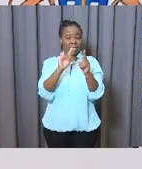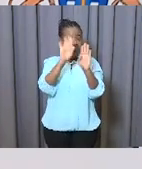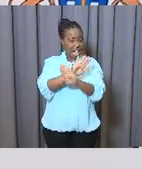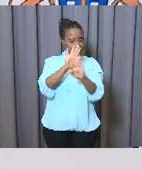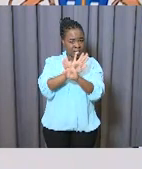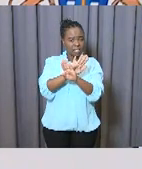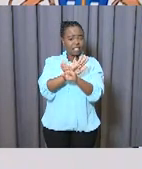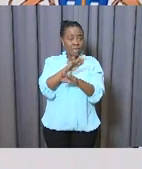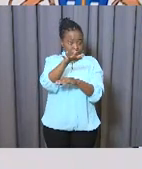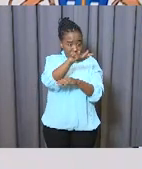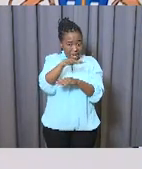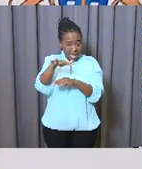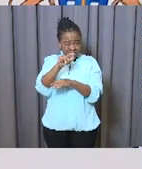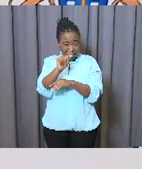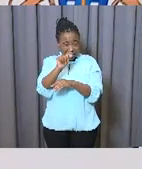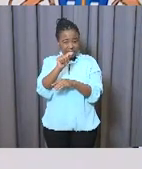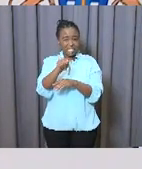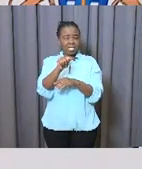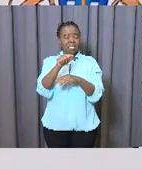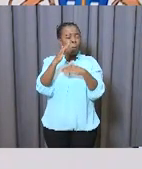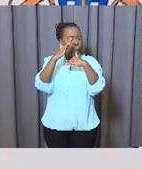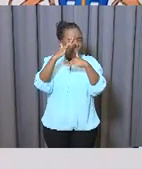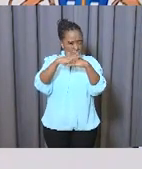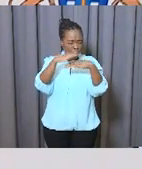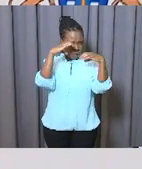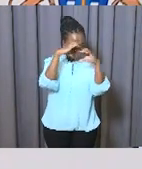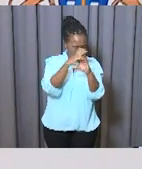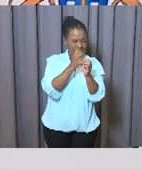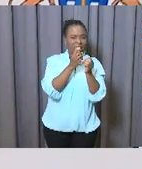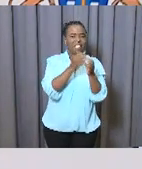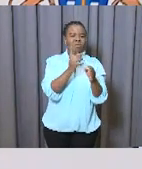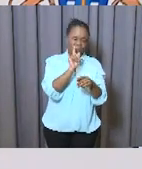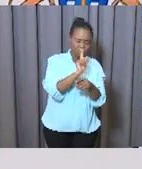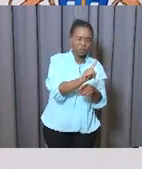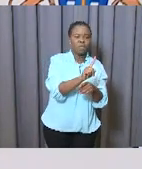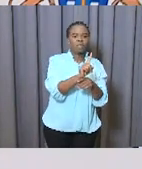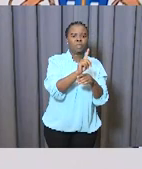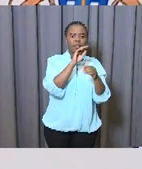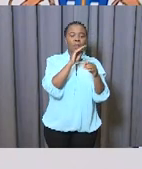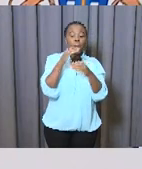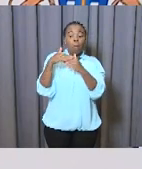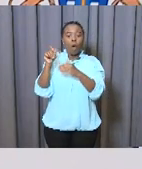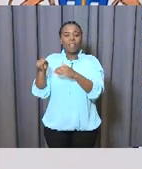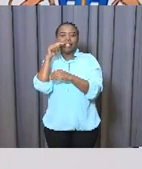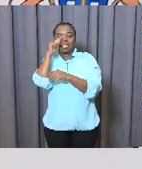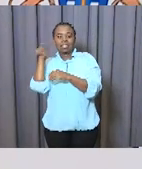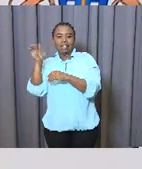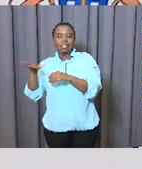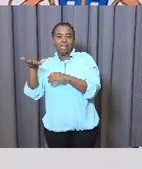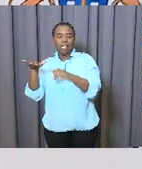need to step up in a way above what we would do in the suburbs is